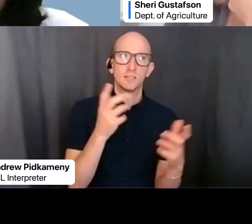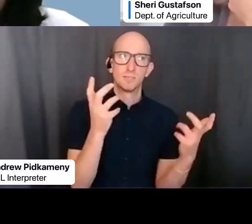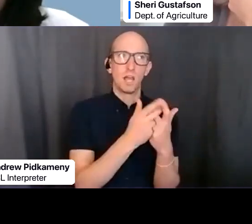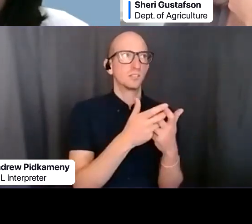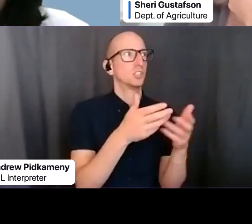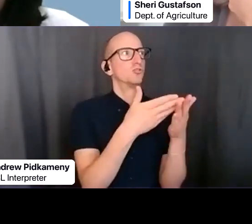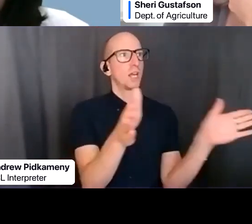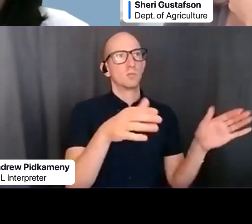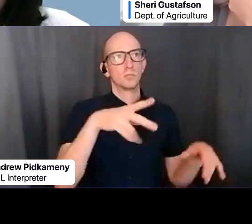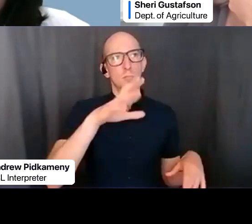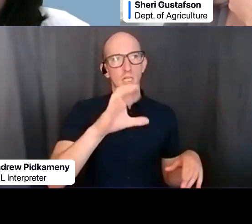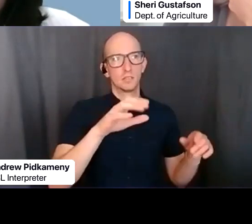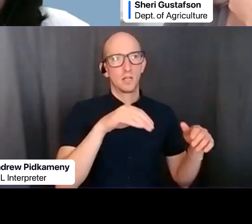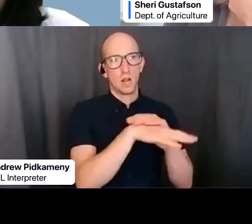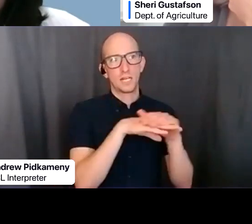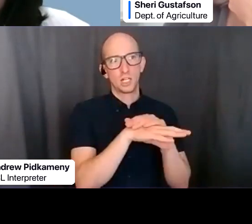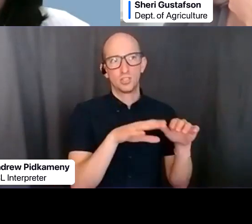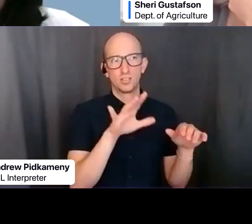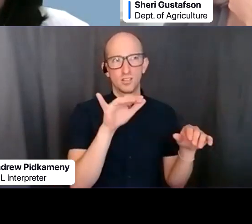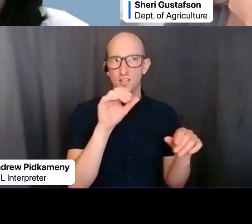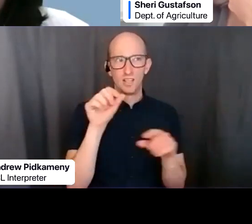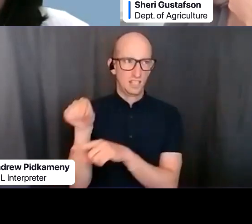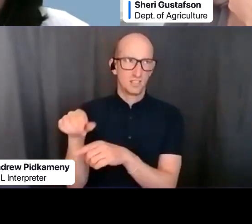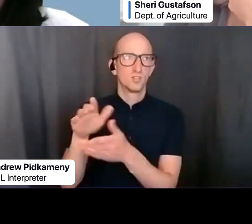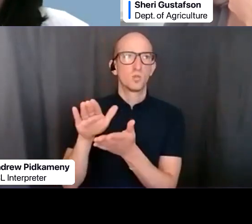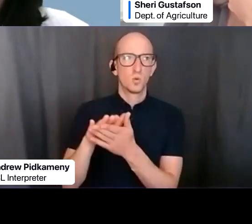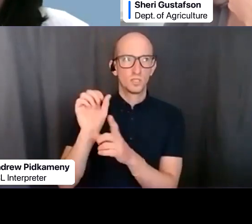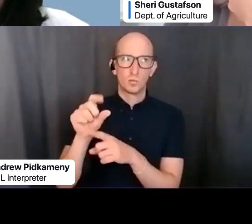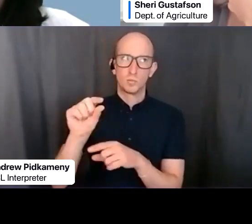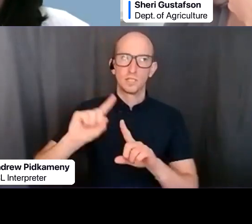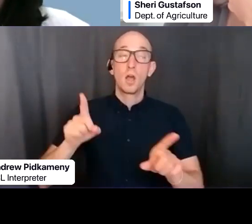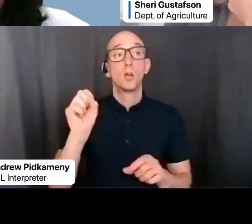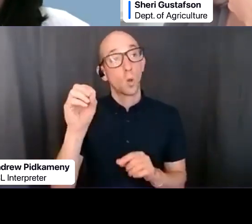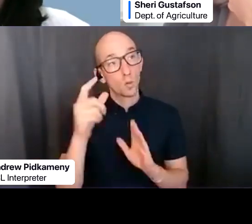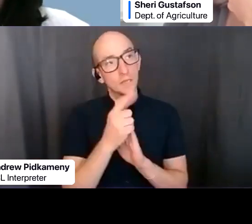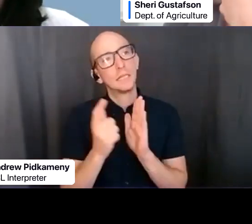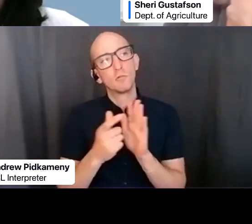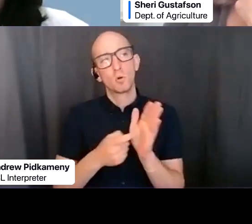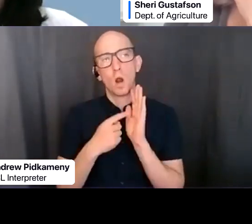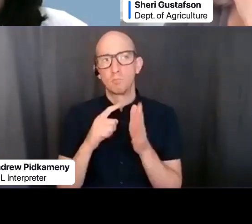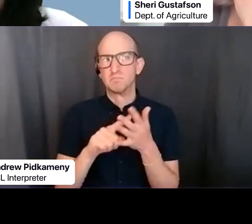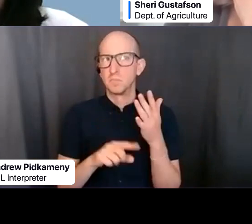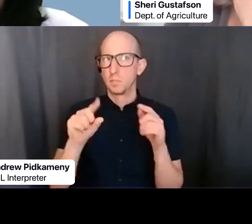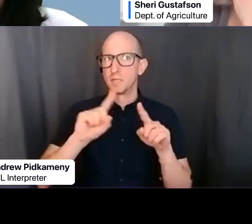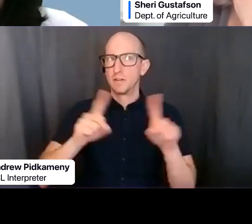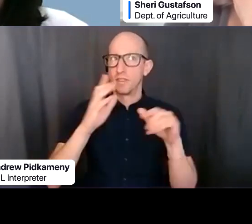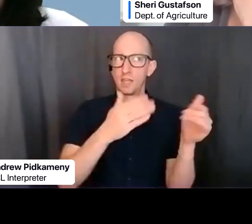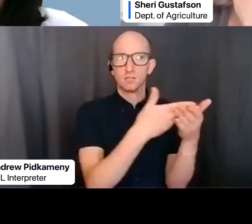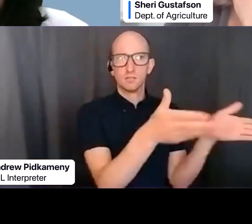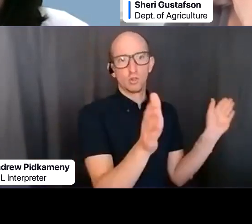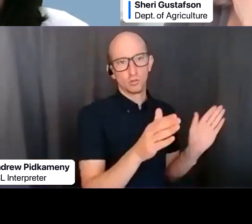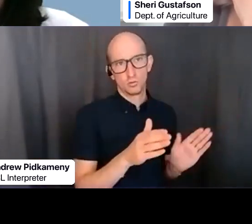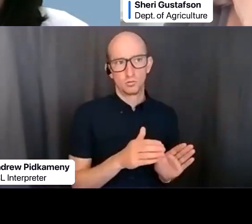accommodation situations. And so the legal requirements are slightly different from what you practically actually want to